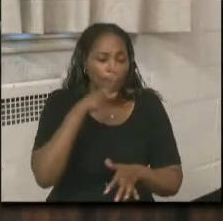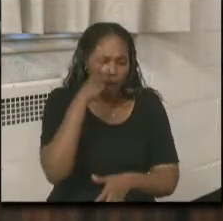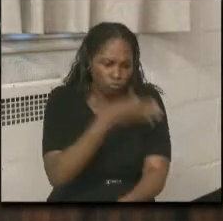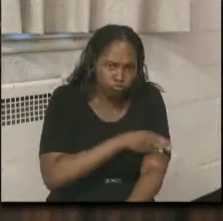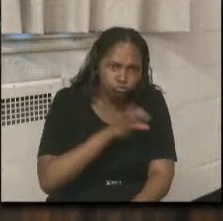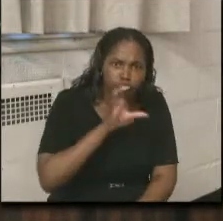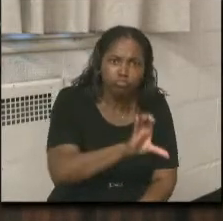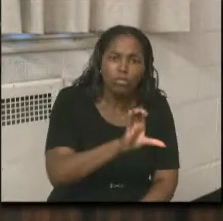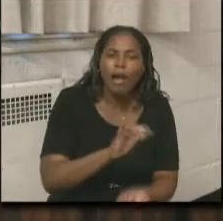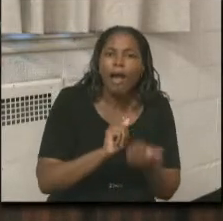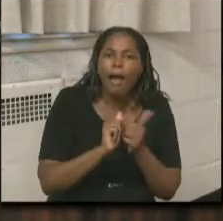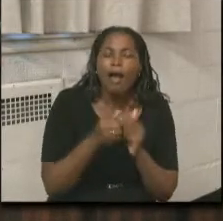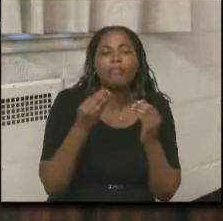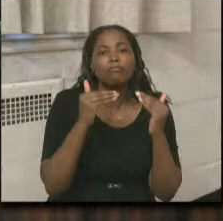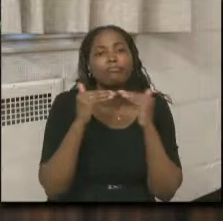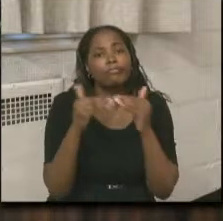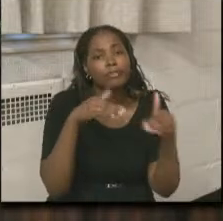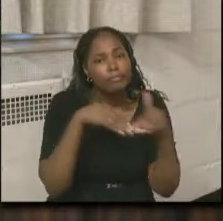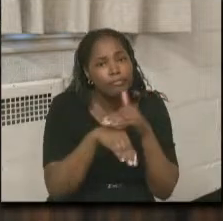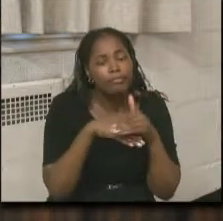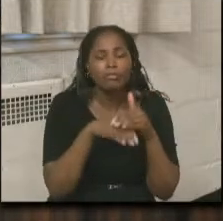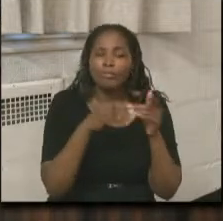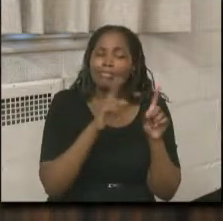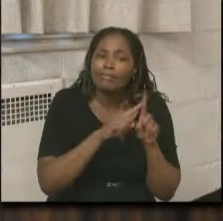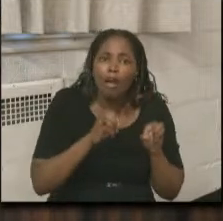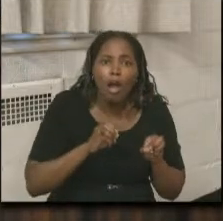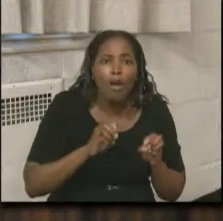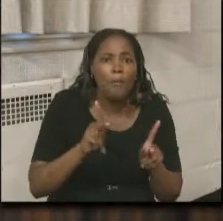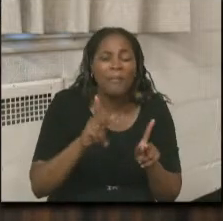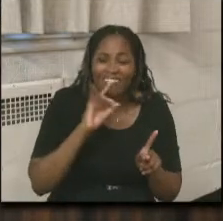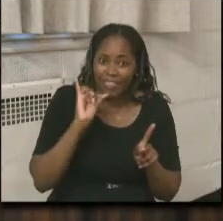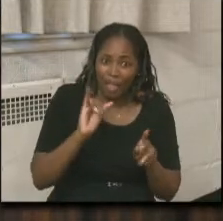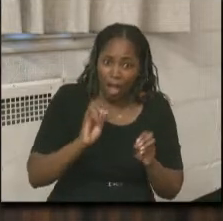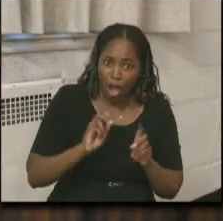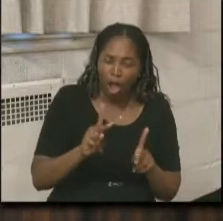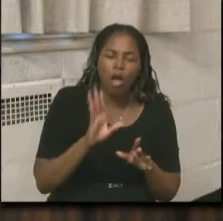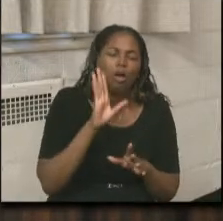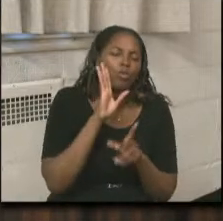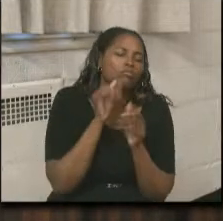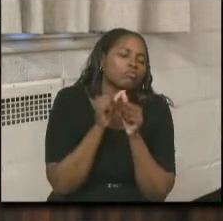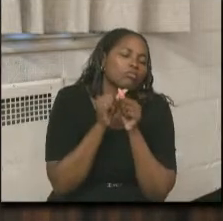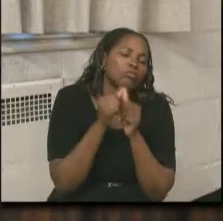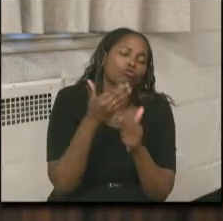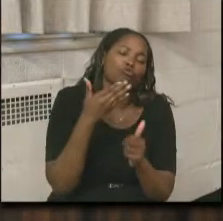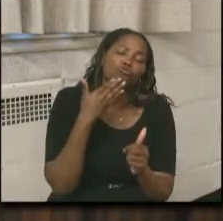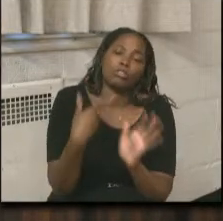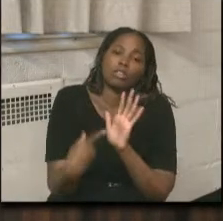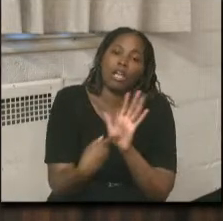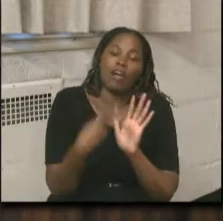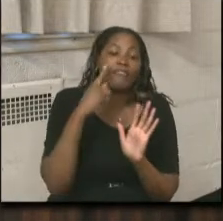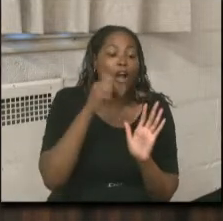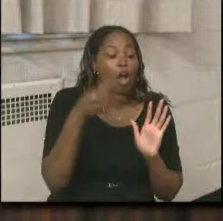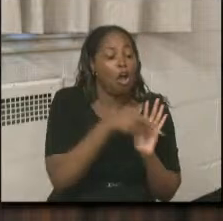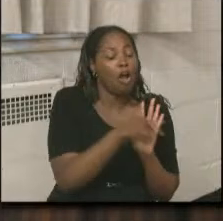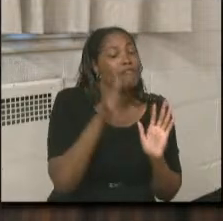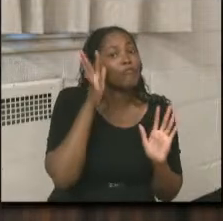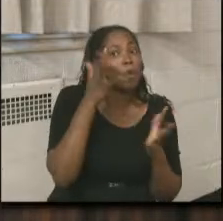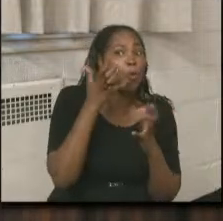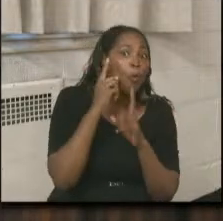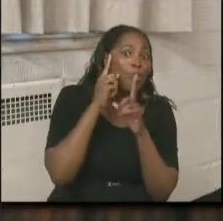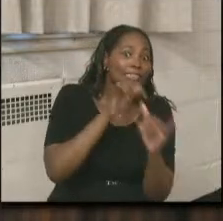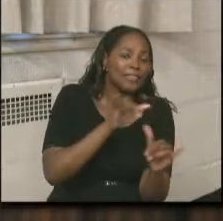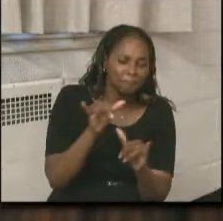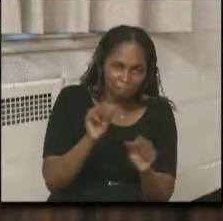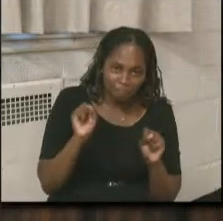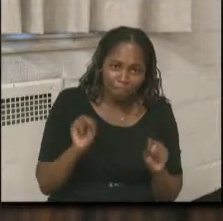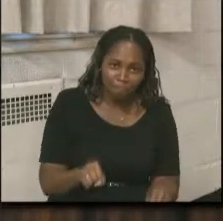quality instruction and opportunities will continue to remain a shining example for other future visionaries to follow.